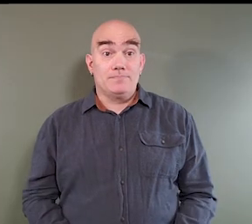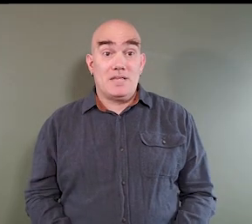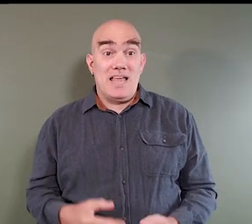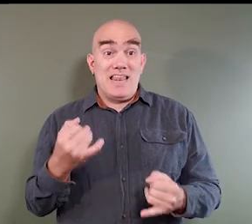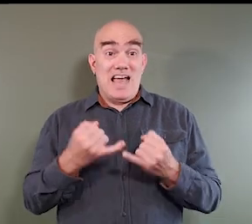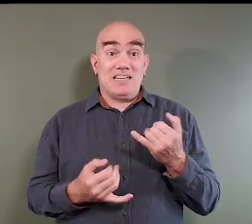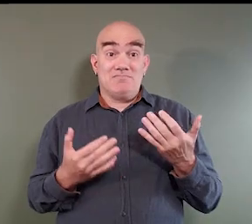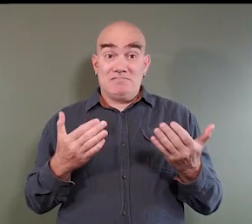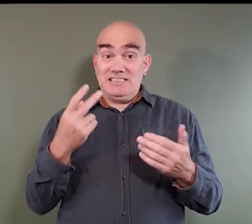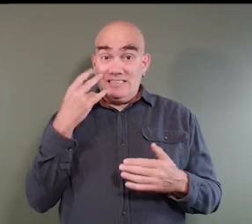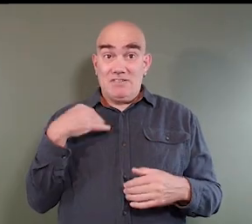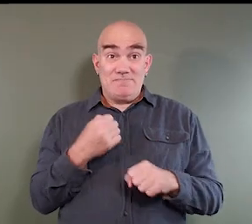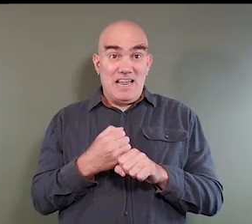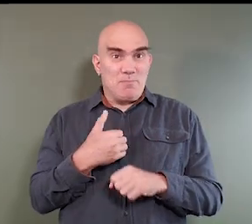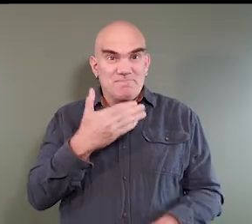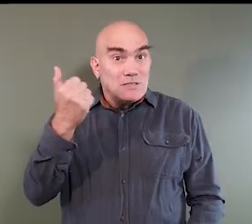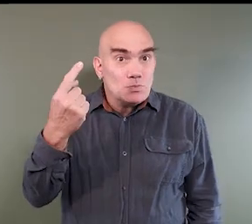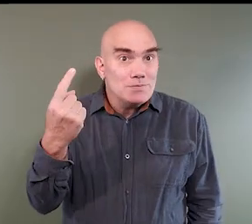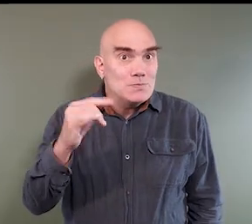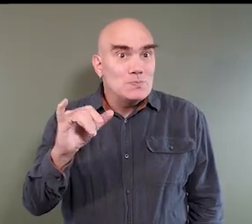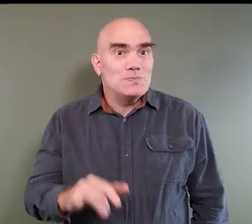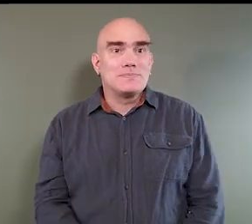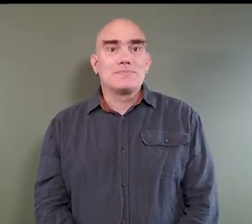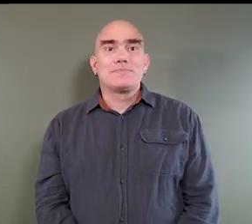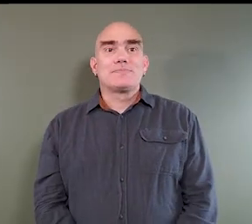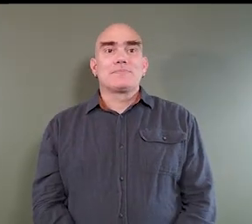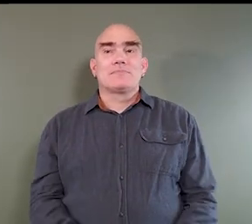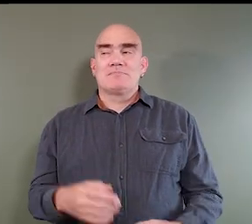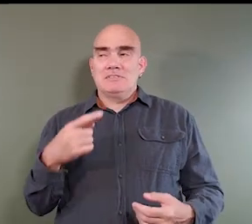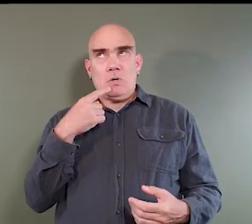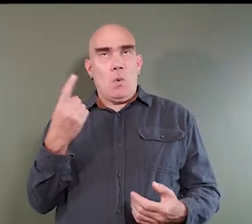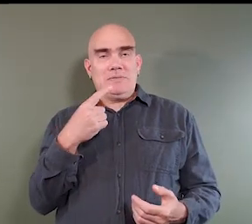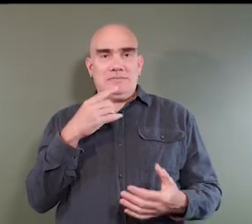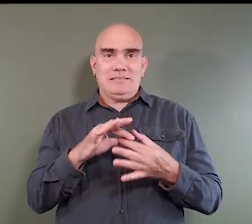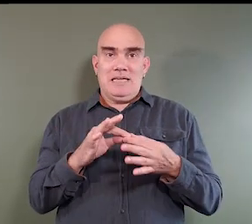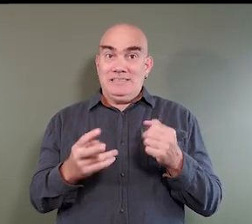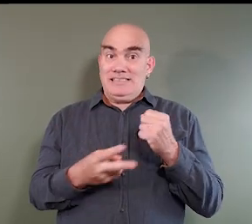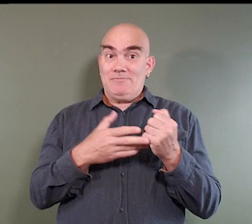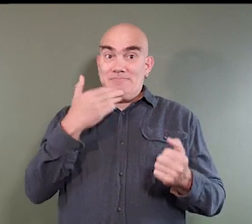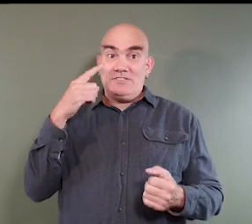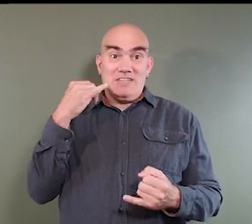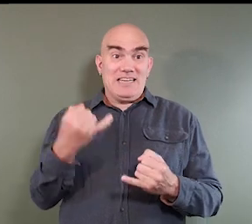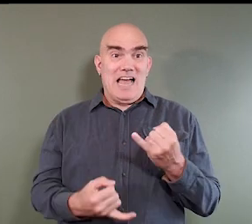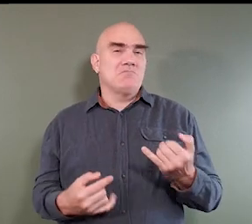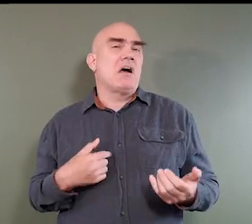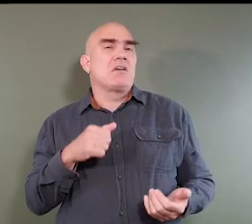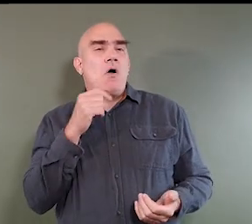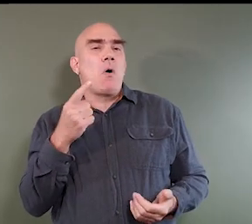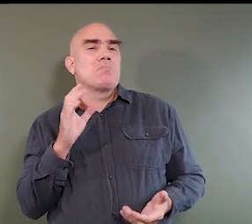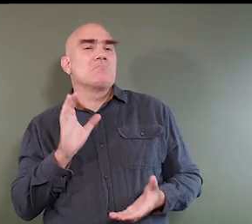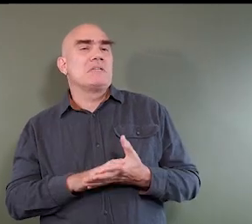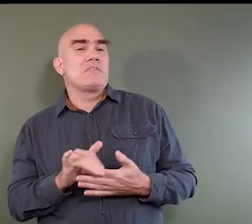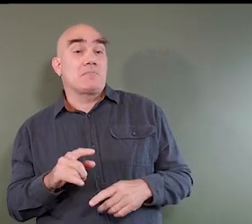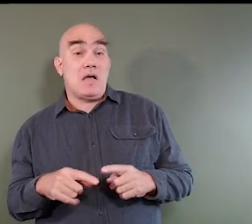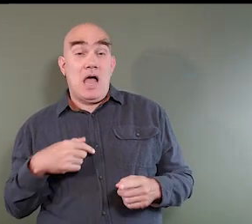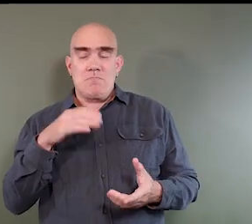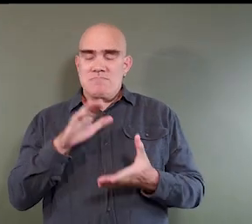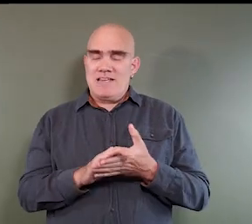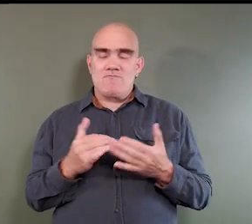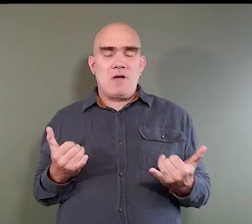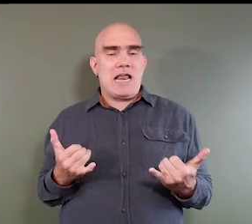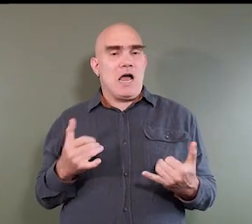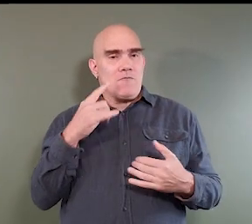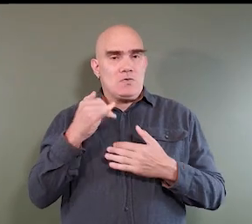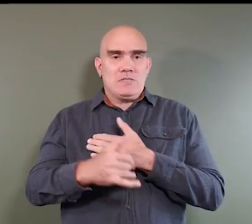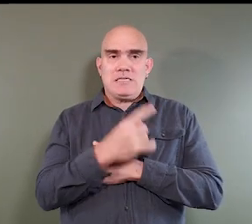Last movement. Let's see if we can make it our best one. They say save the best for last. I don't always believe it, but I'm going to believe it right